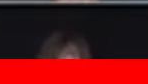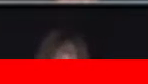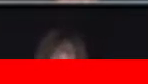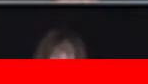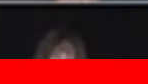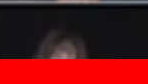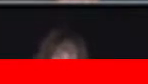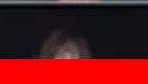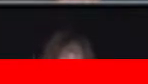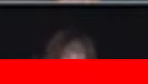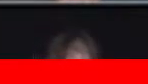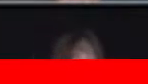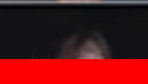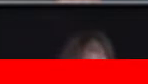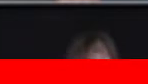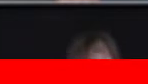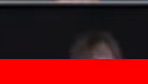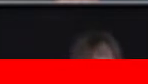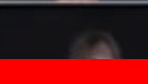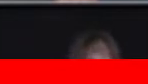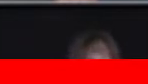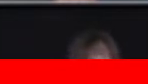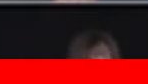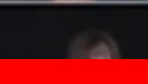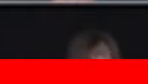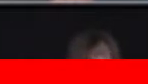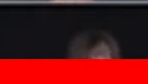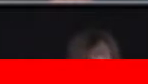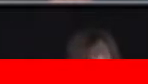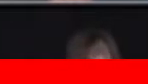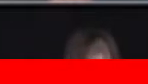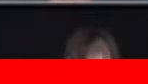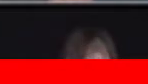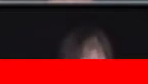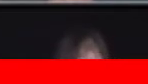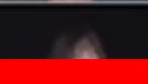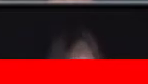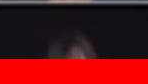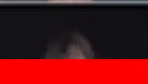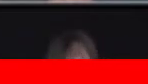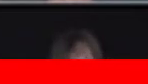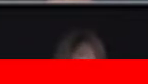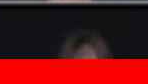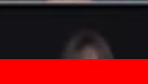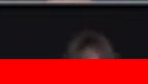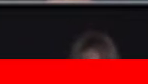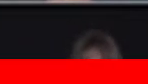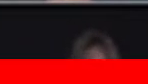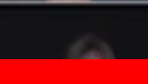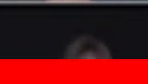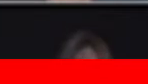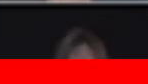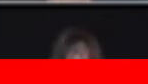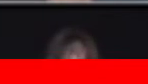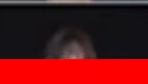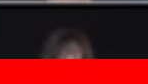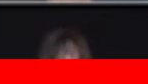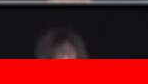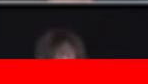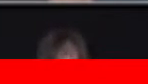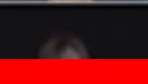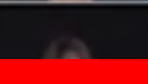now more than ever, everyone must follow the public health advice and adhere to restrictions in your region. We will get